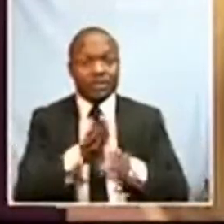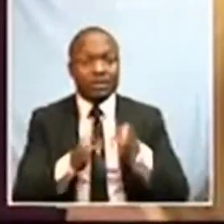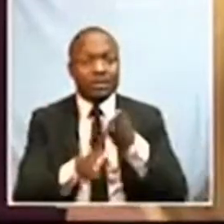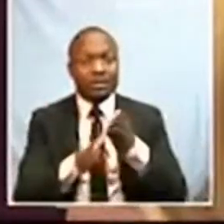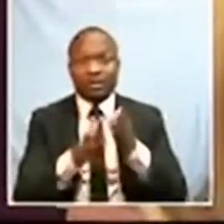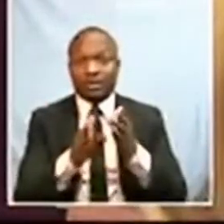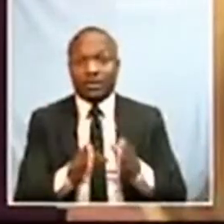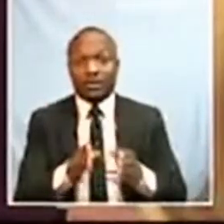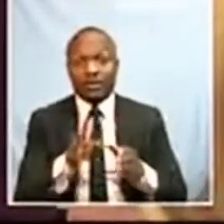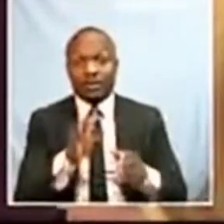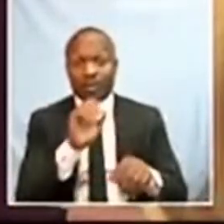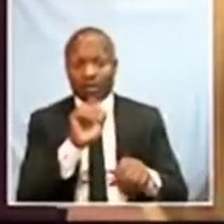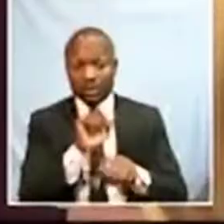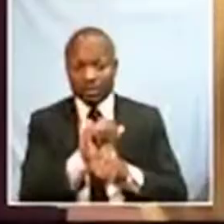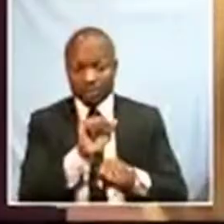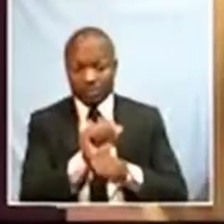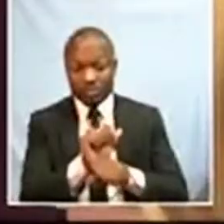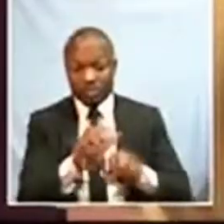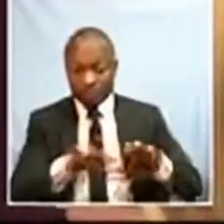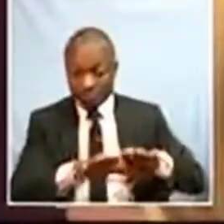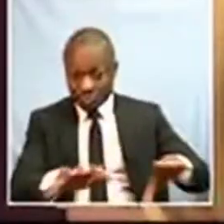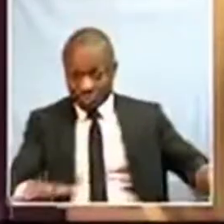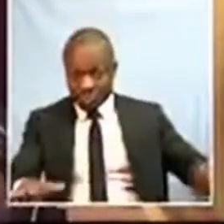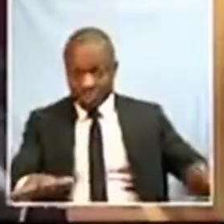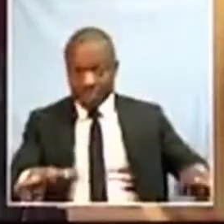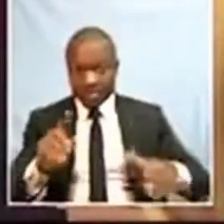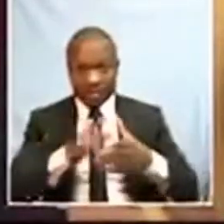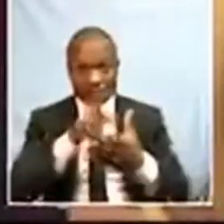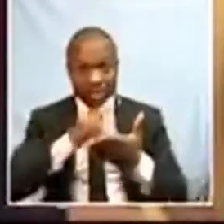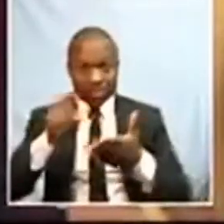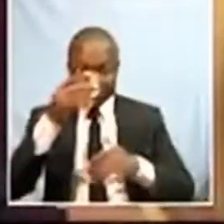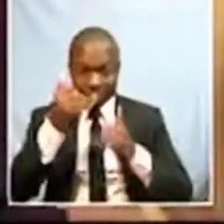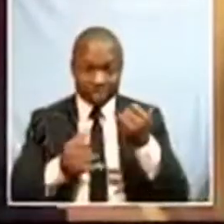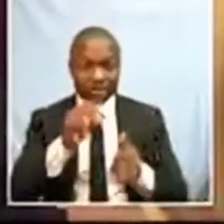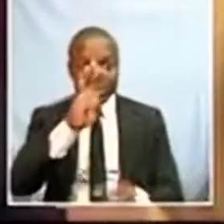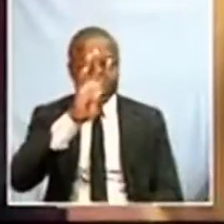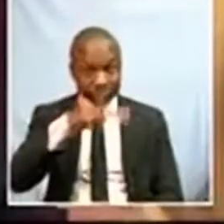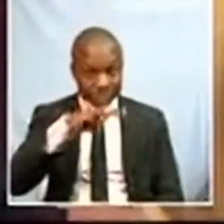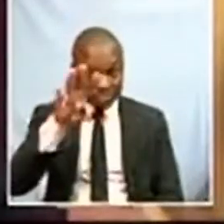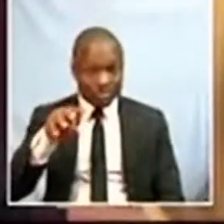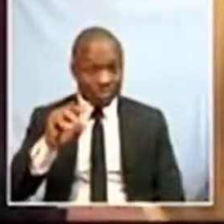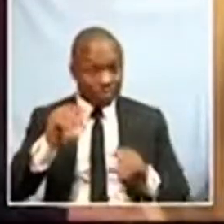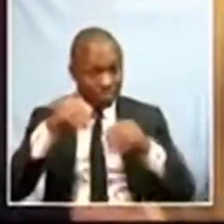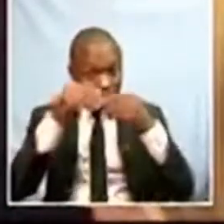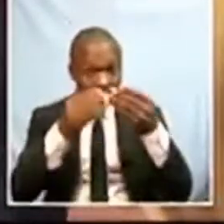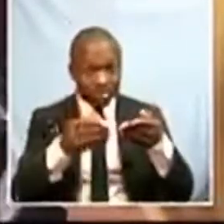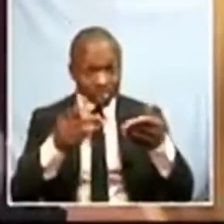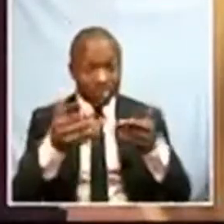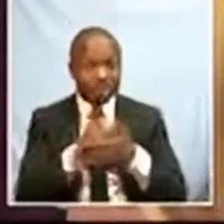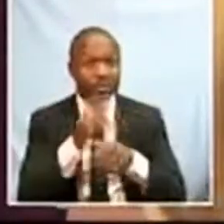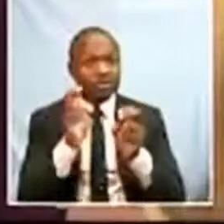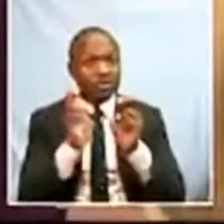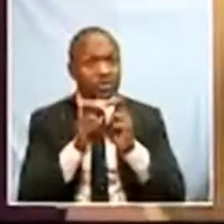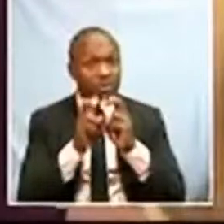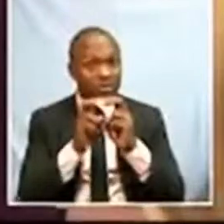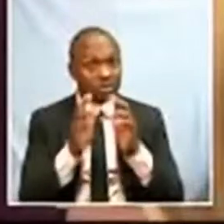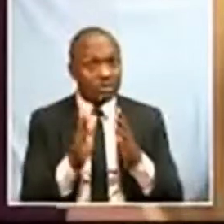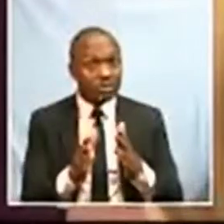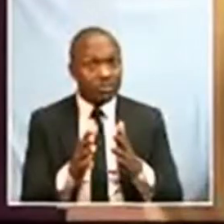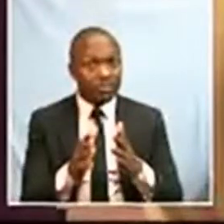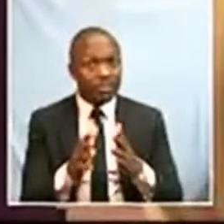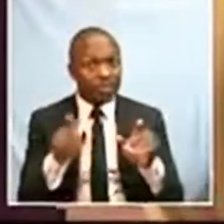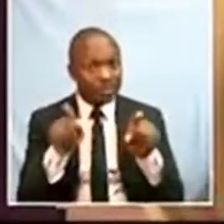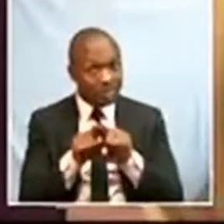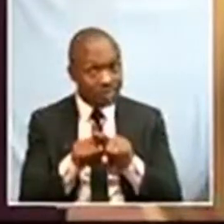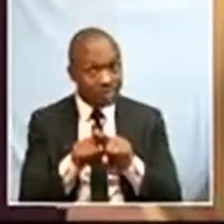on the terrazzo, so by next week, the contractor will be finishing the painting. You contracted the new contractor at the